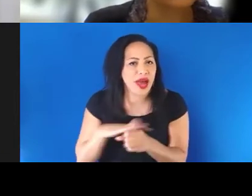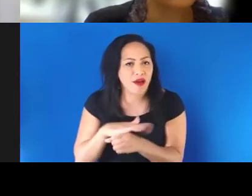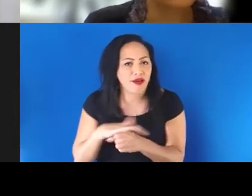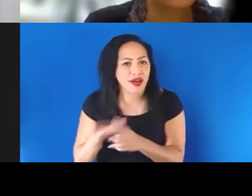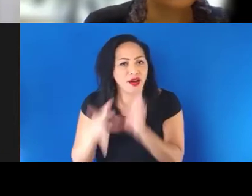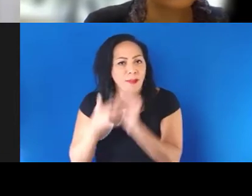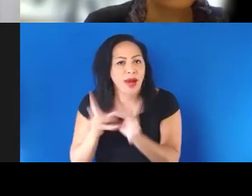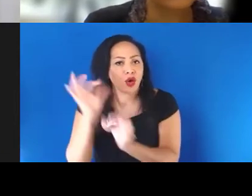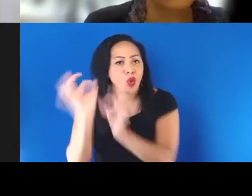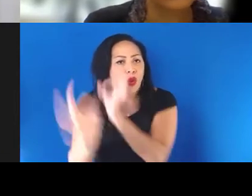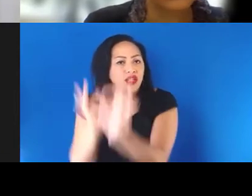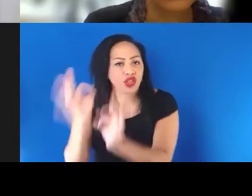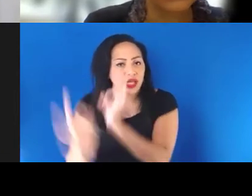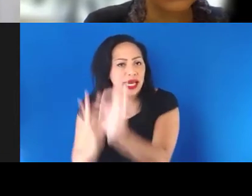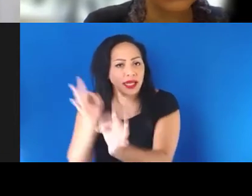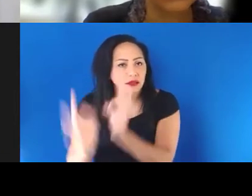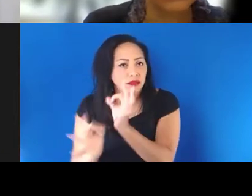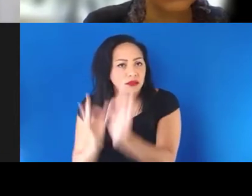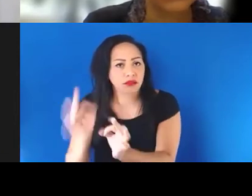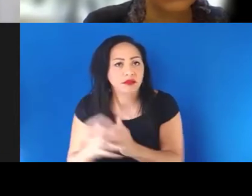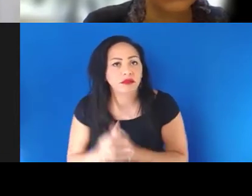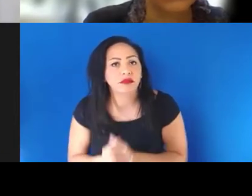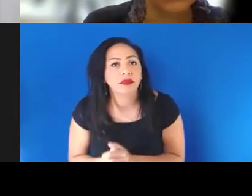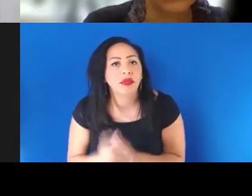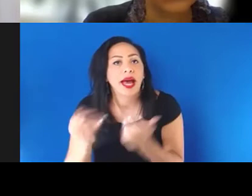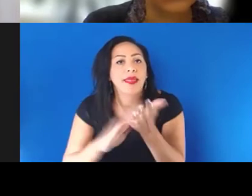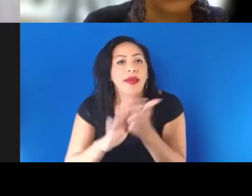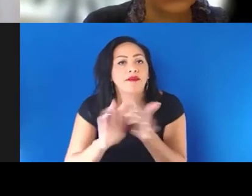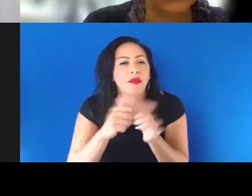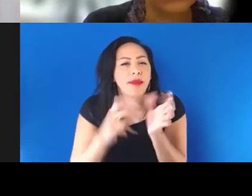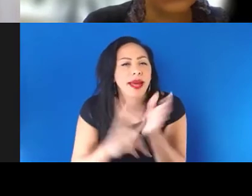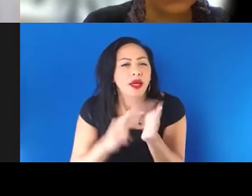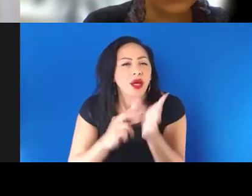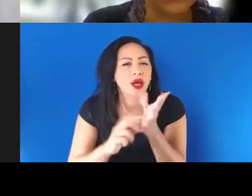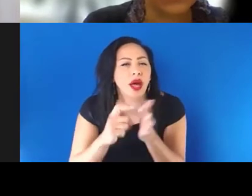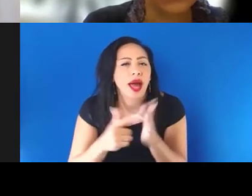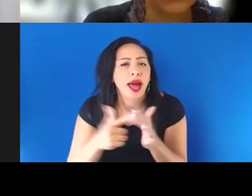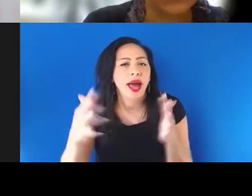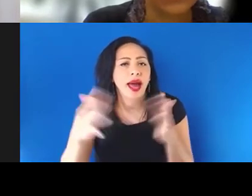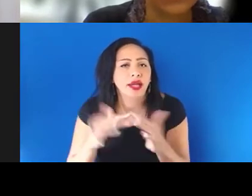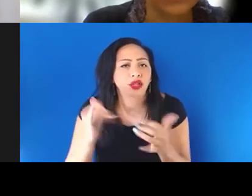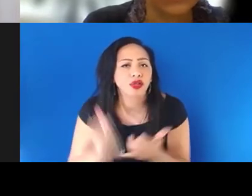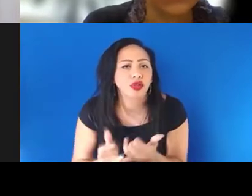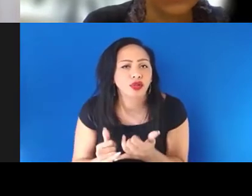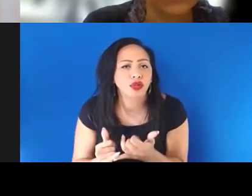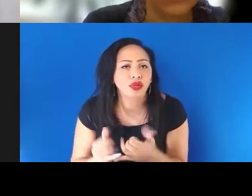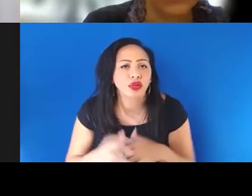about this idea that racial injustices sit beneath other inequalities.